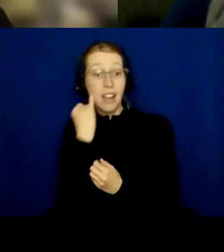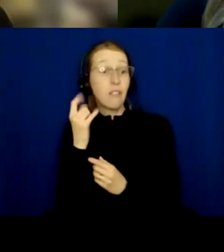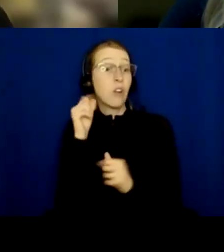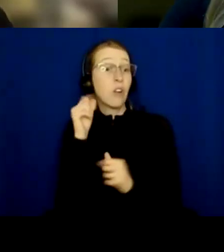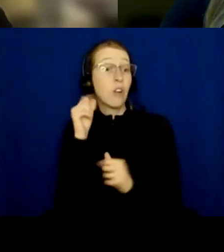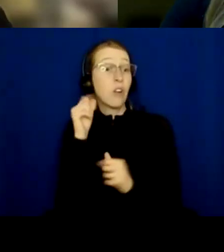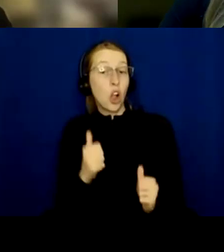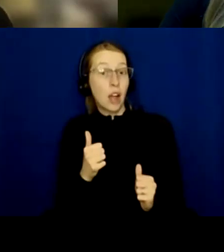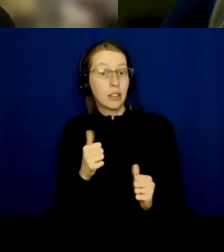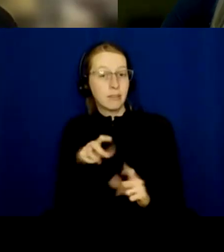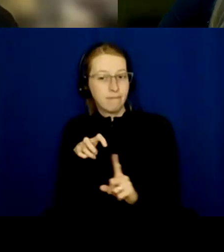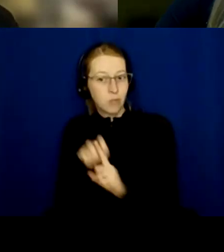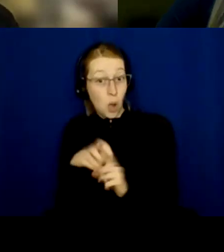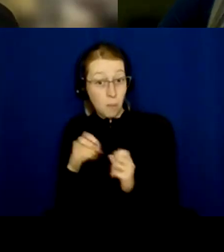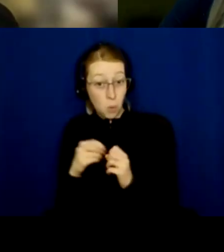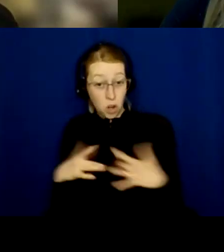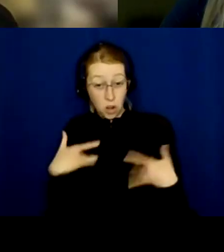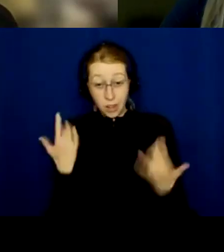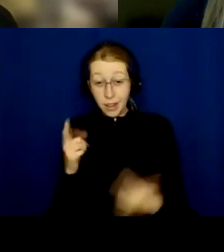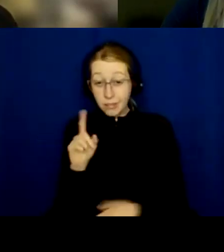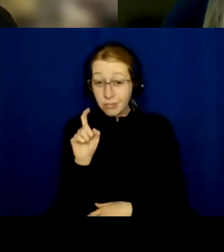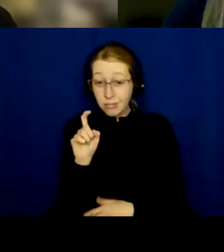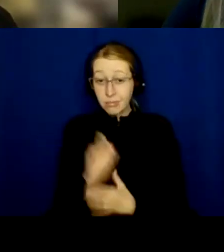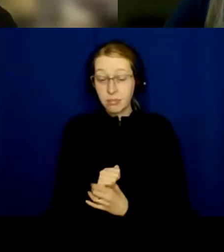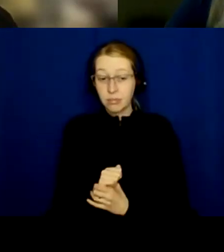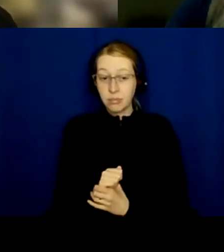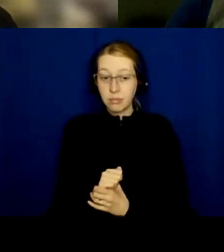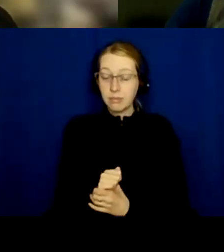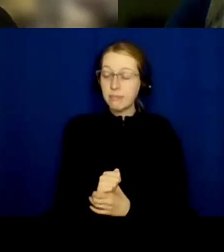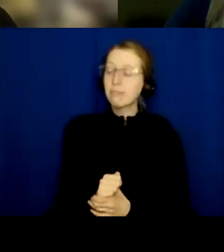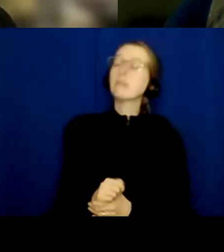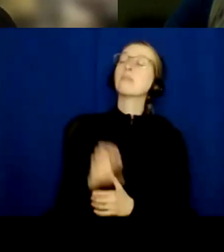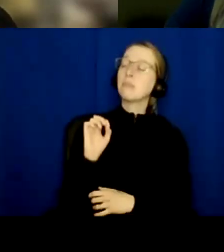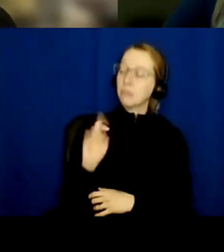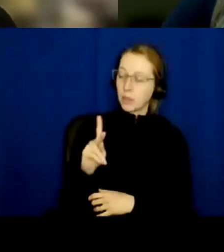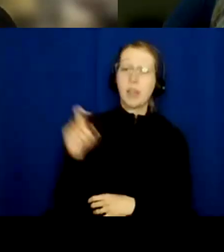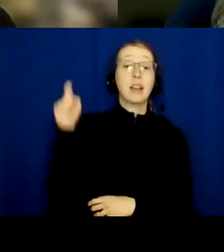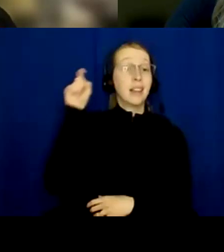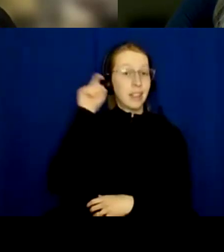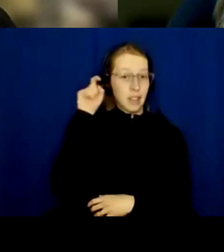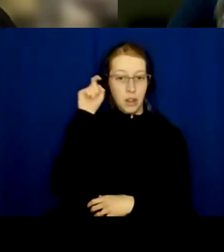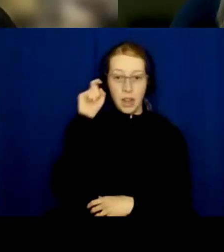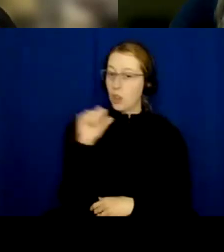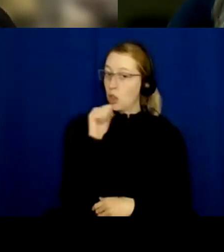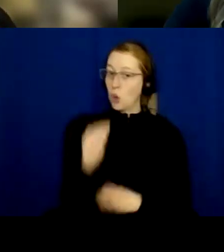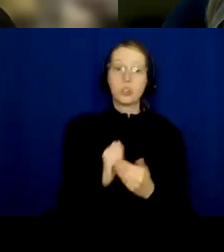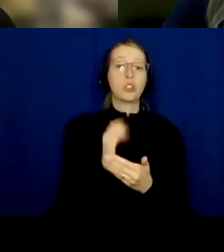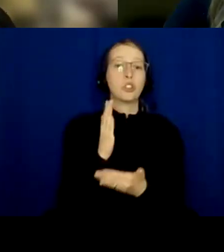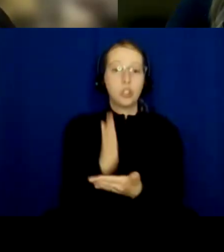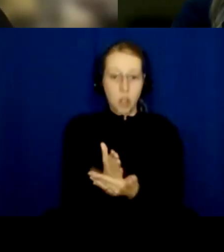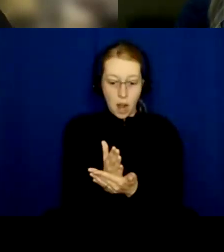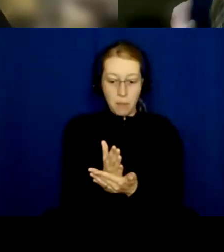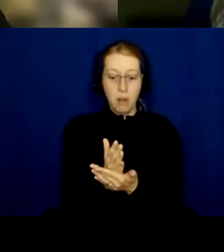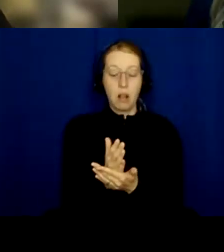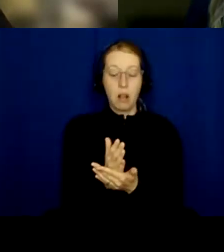Okay. So hearing aids won't stop the progression of a hearing loss, but they can